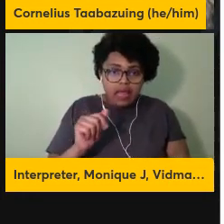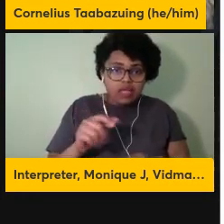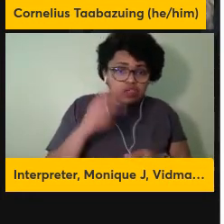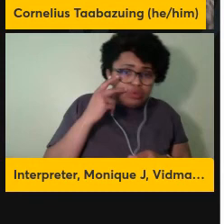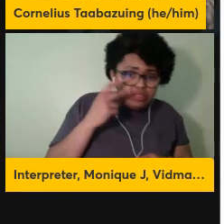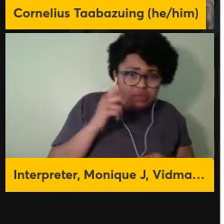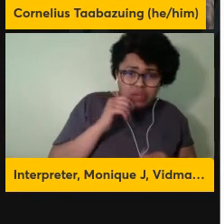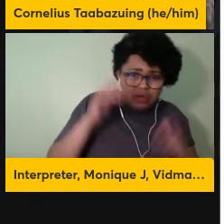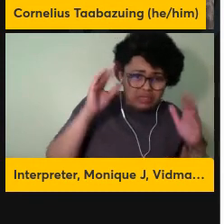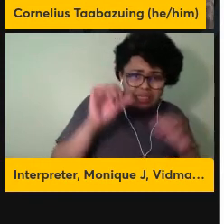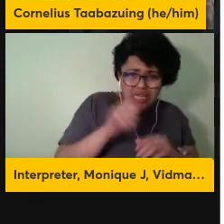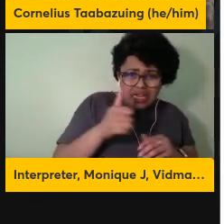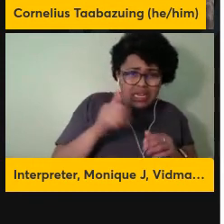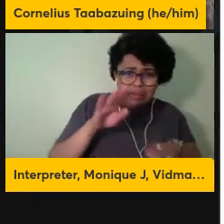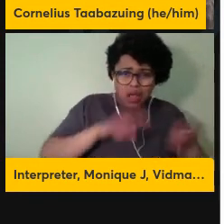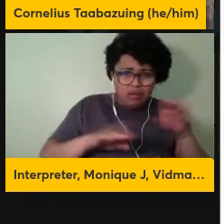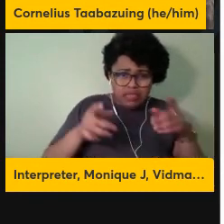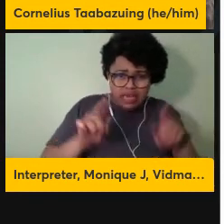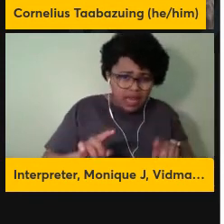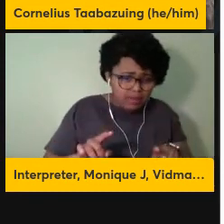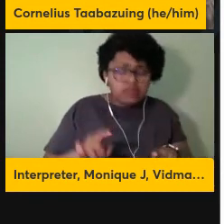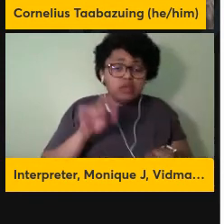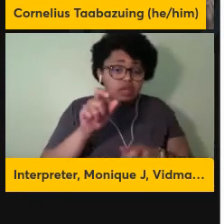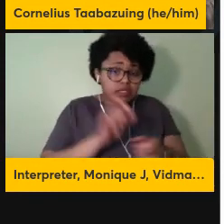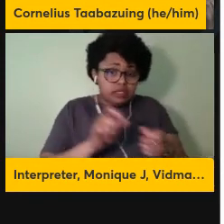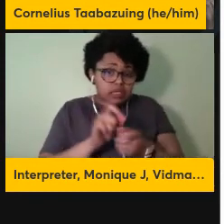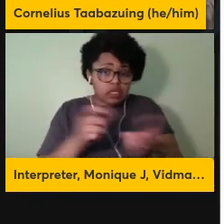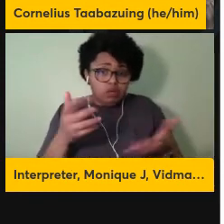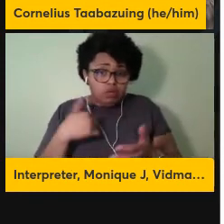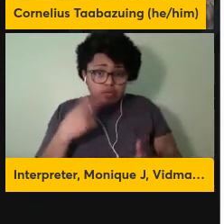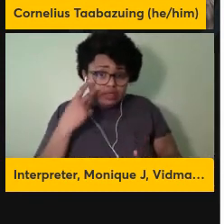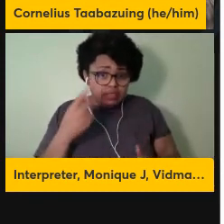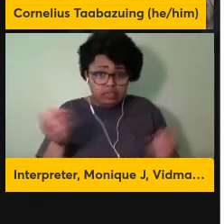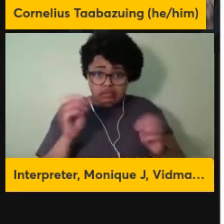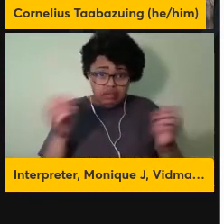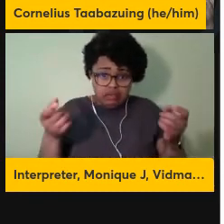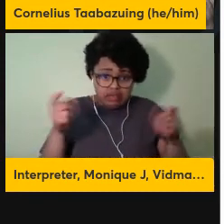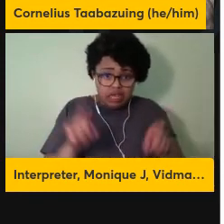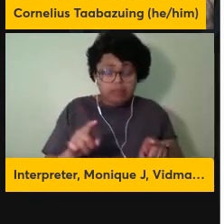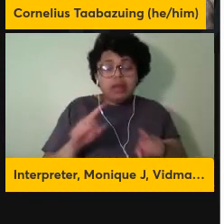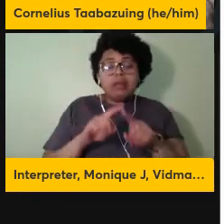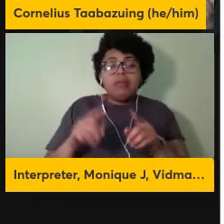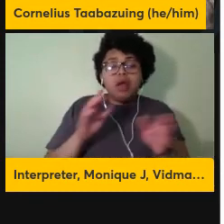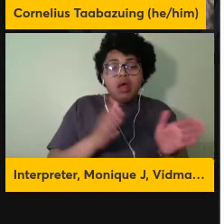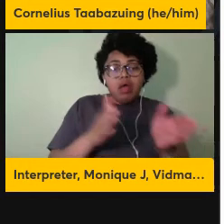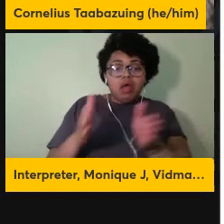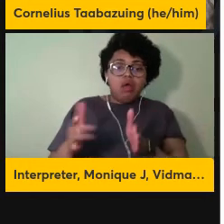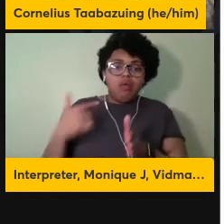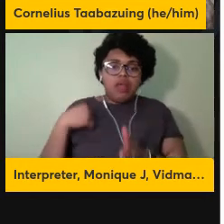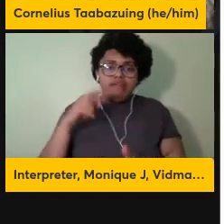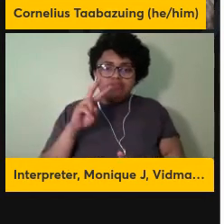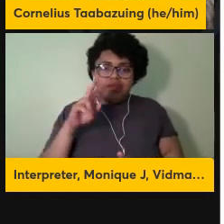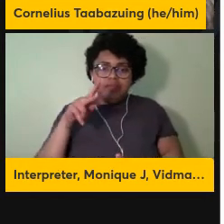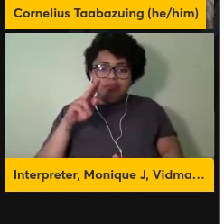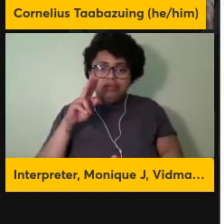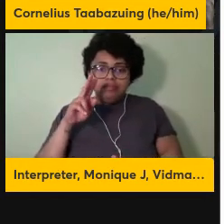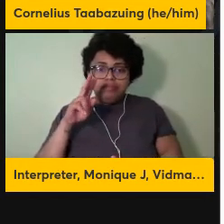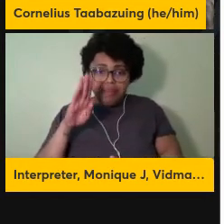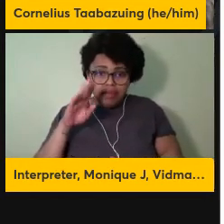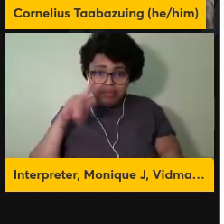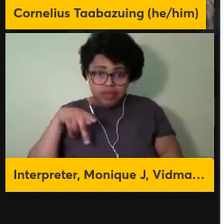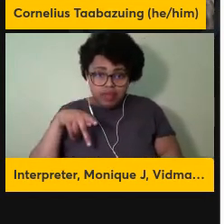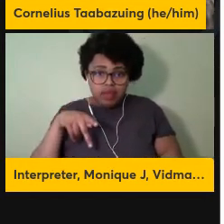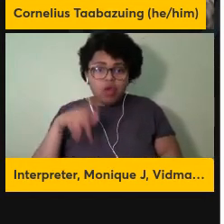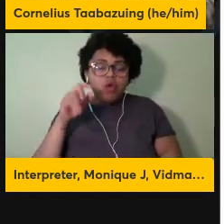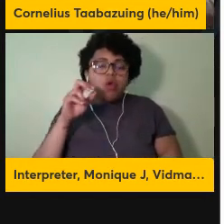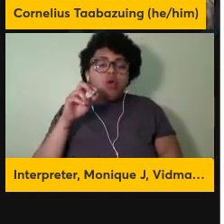any biology to happen. And so that's exactly what we see. Nothing's happening. However, when we have VBP or our pyroptotic agent